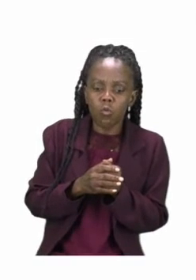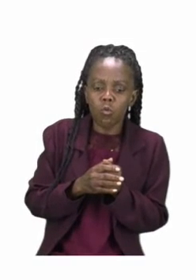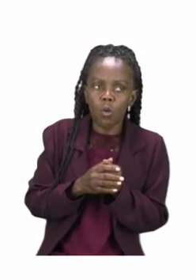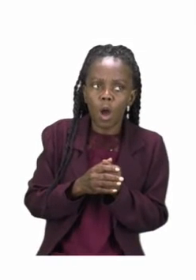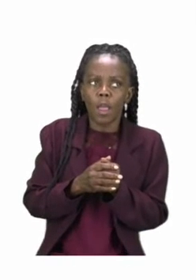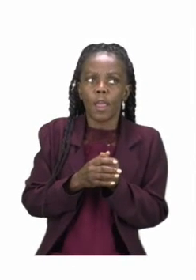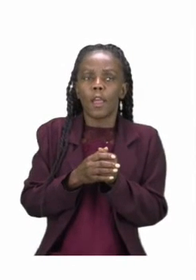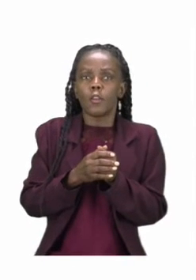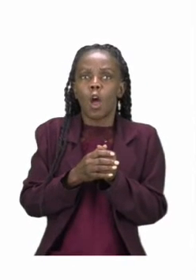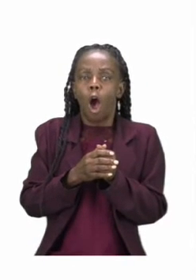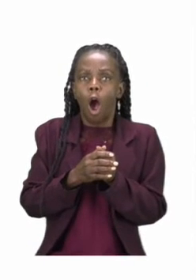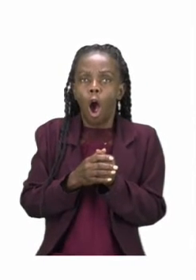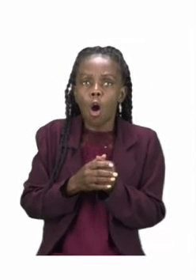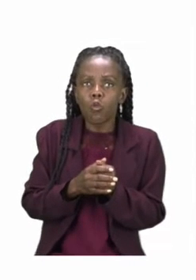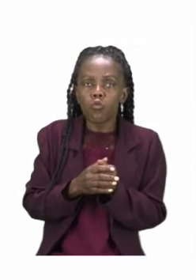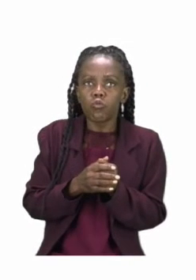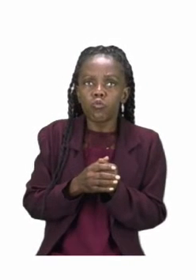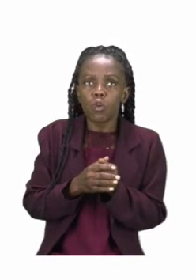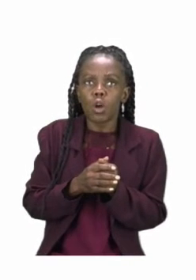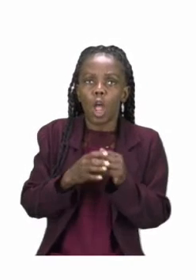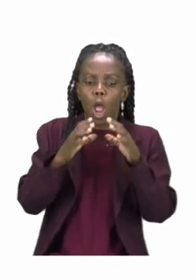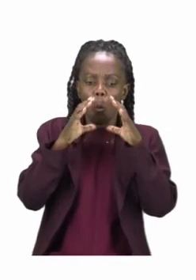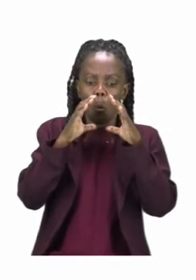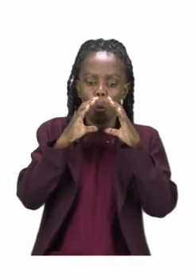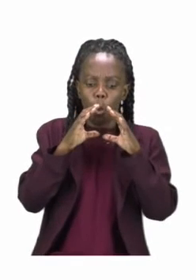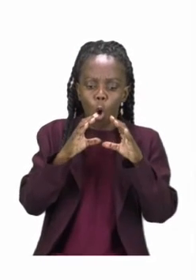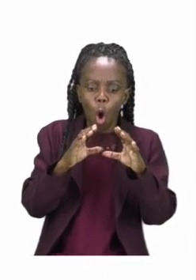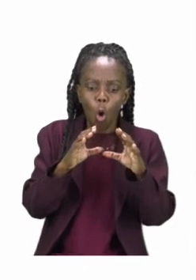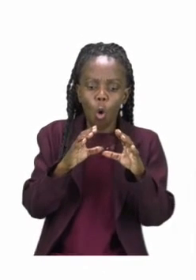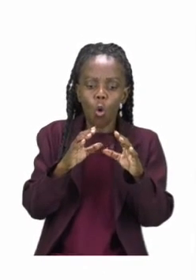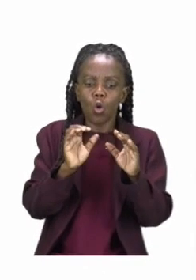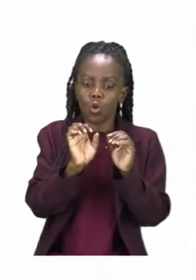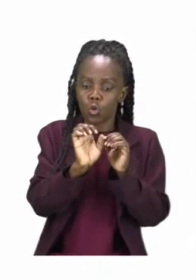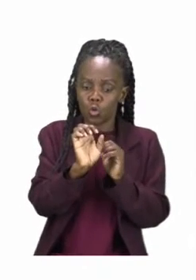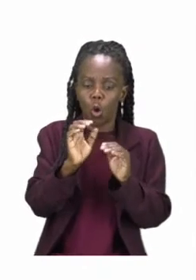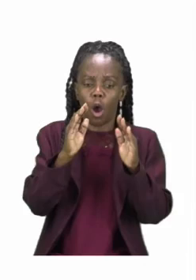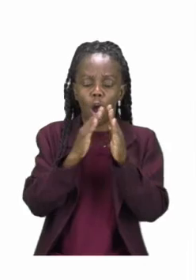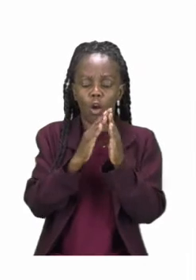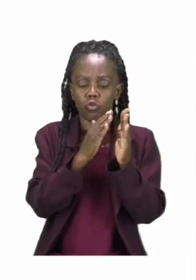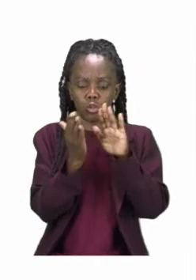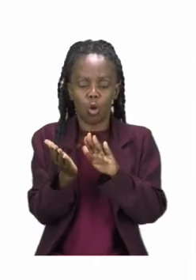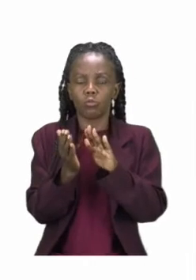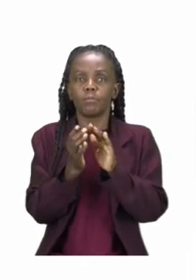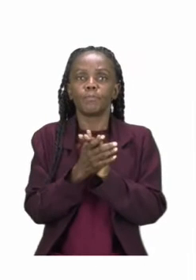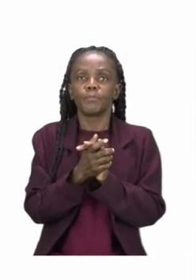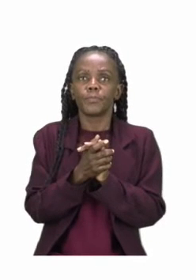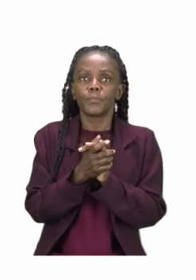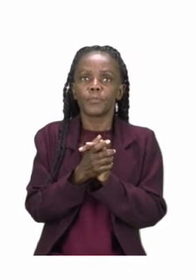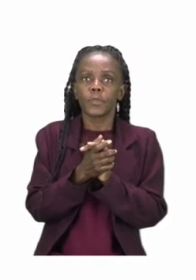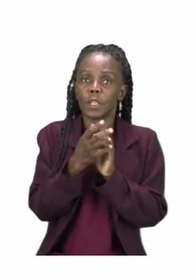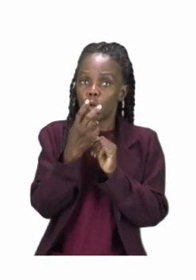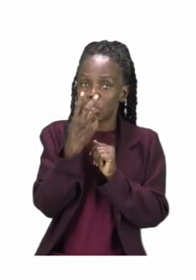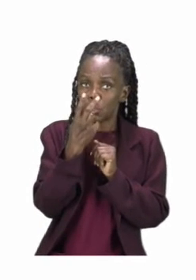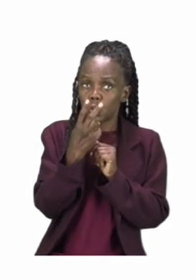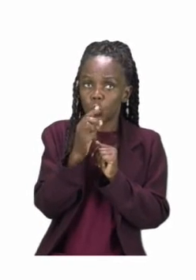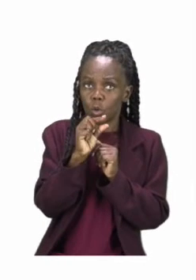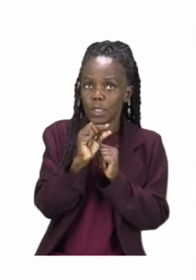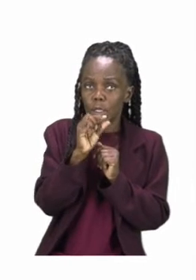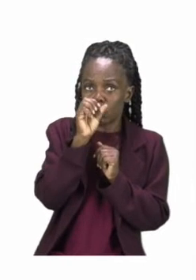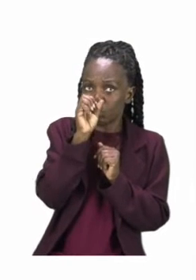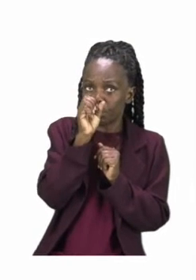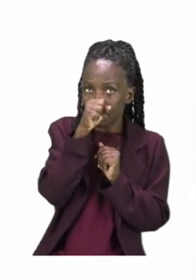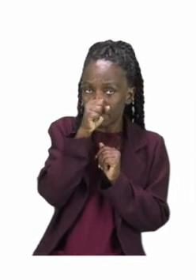will blow your house down. The two pigs were very scared,